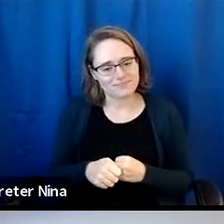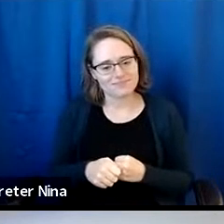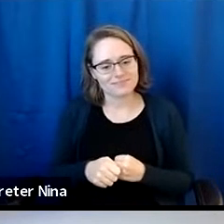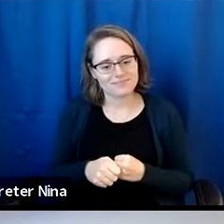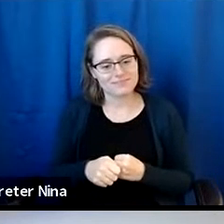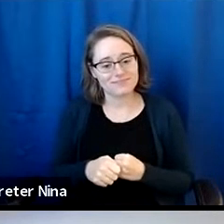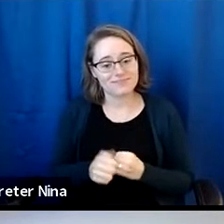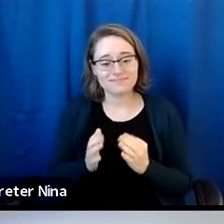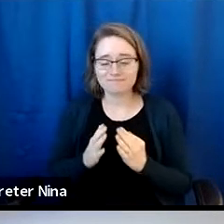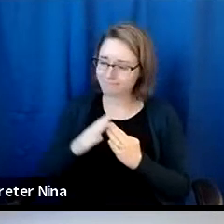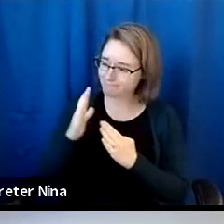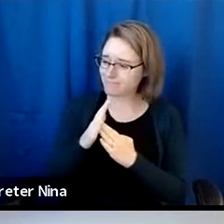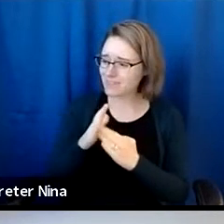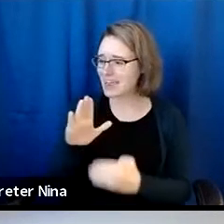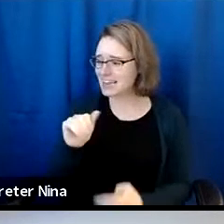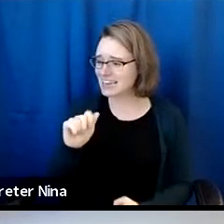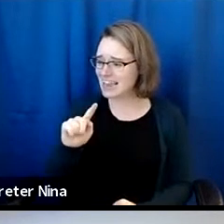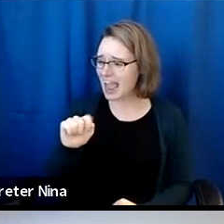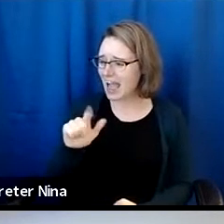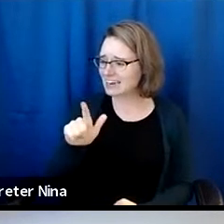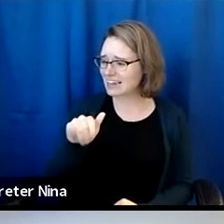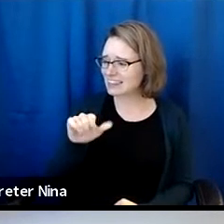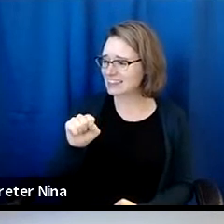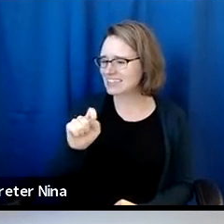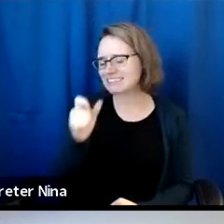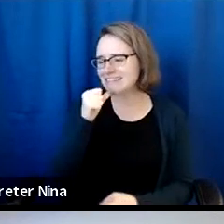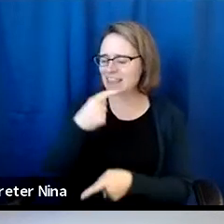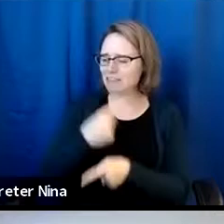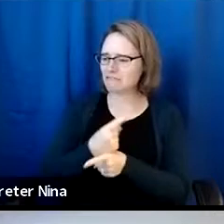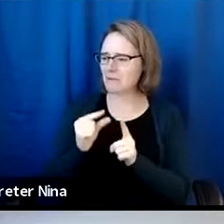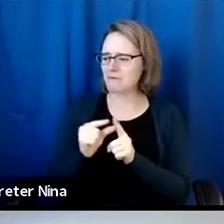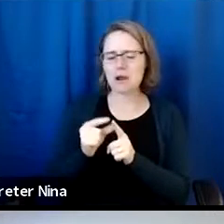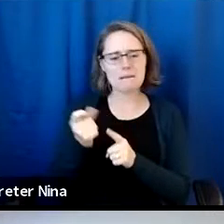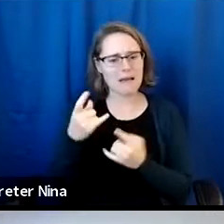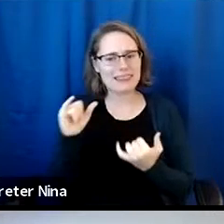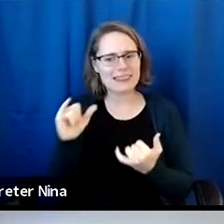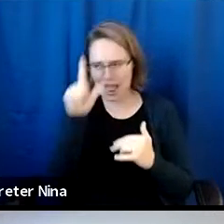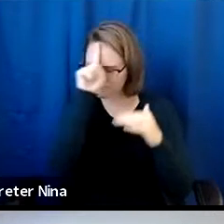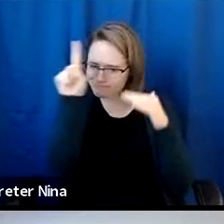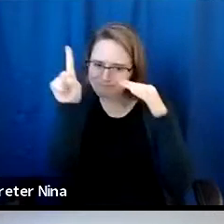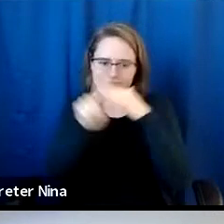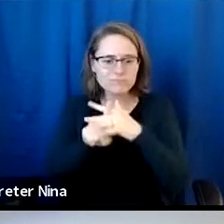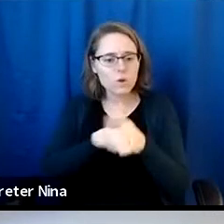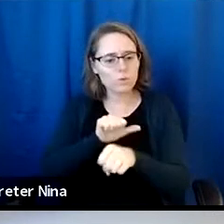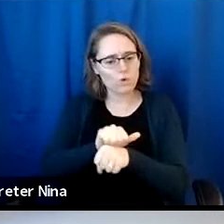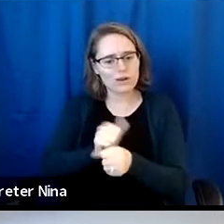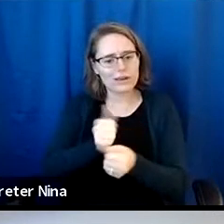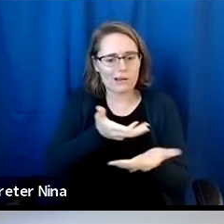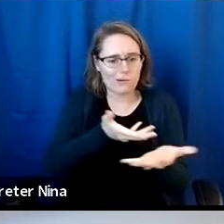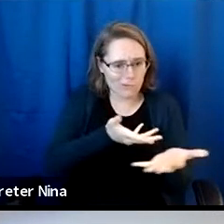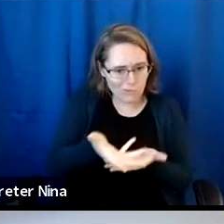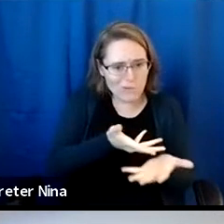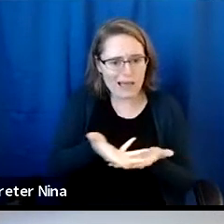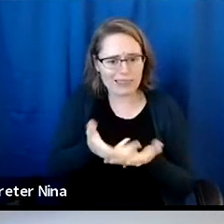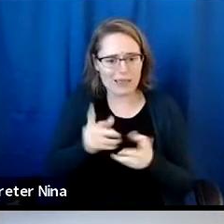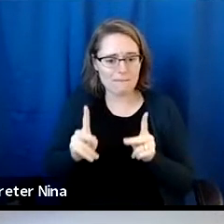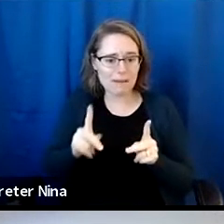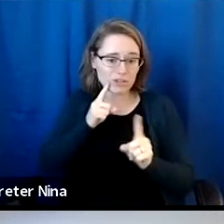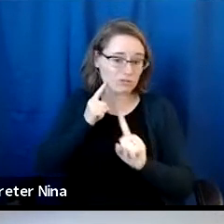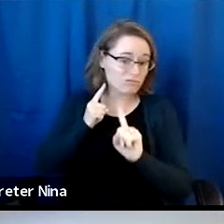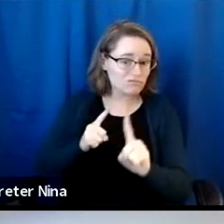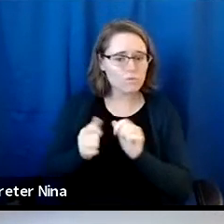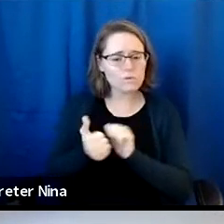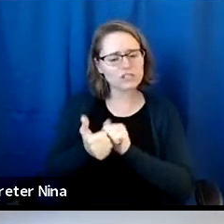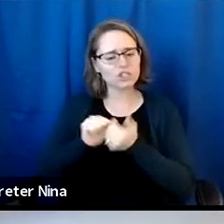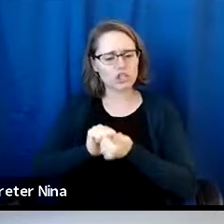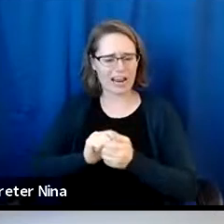Catalyst is not the right word, but that's the word that's coming into my mind in terms of working with and through people to change the conversation as